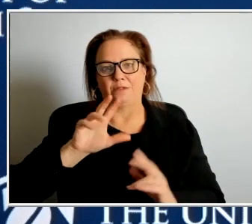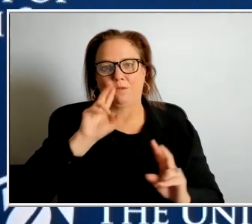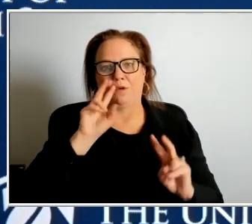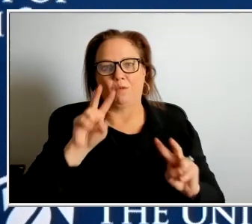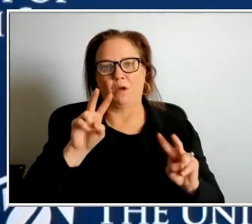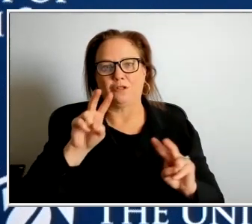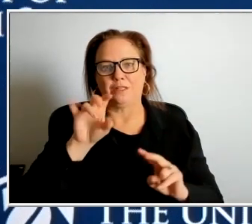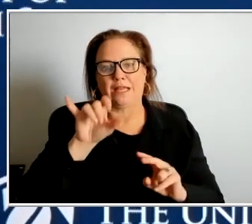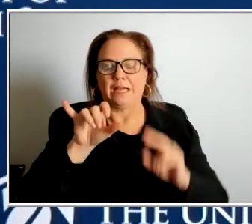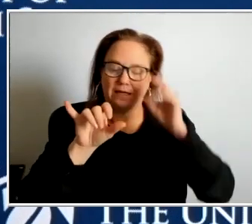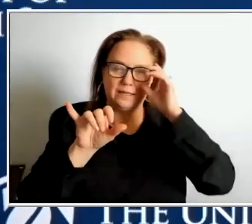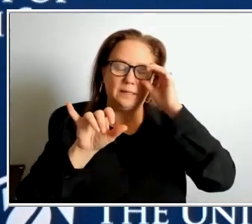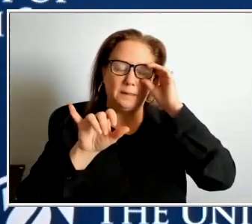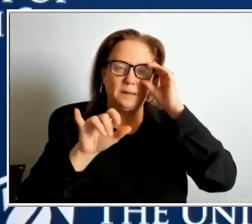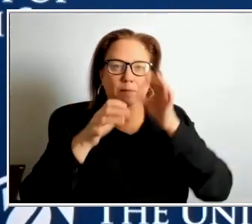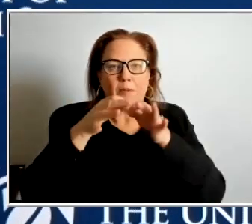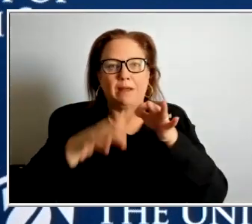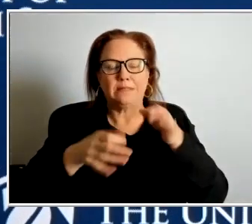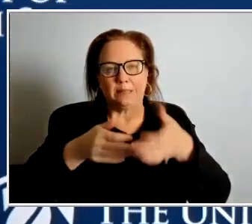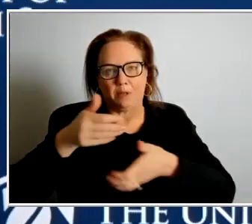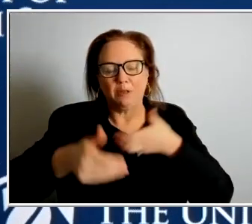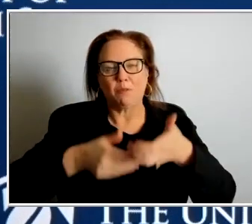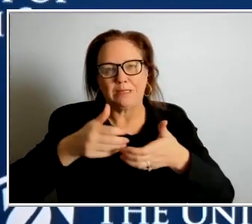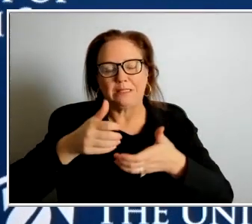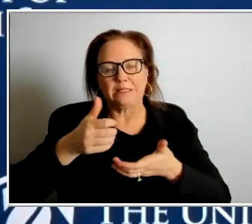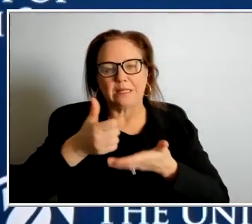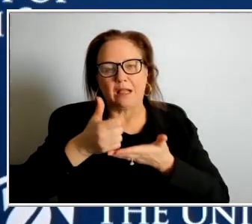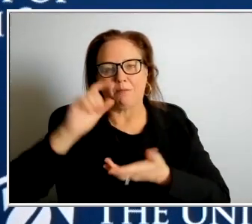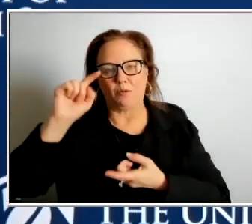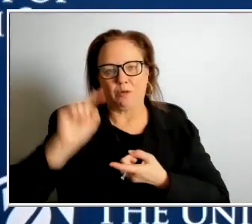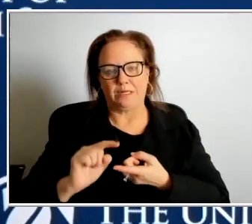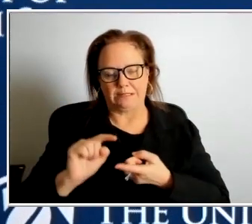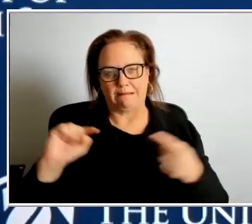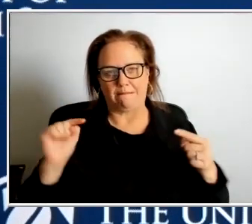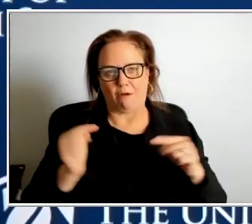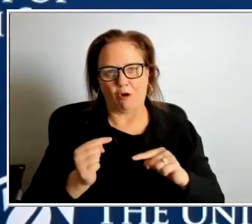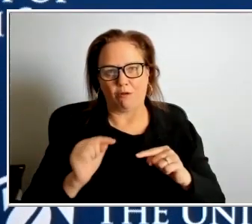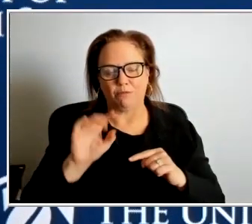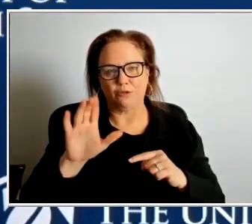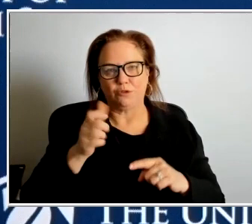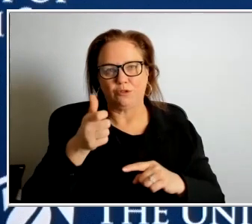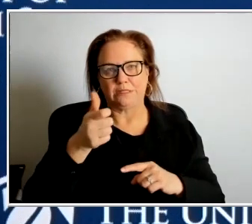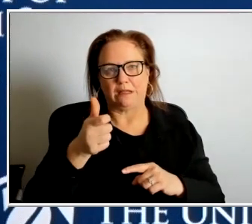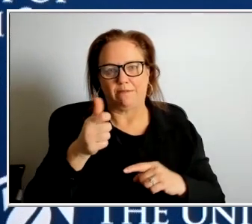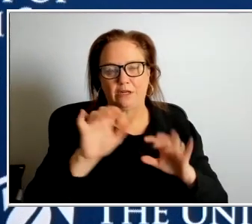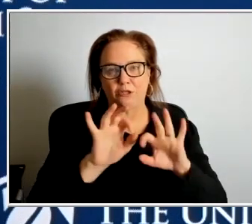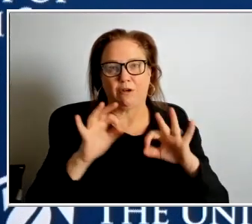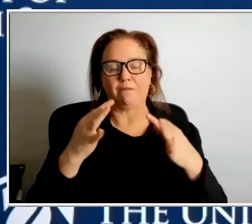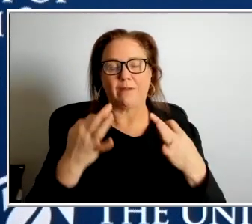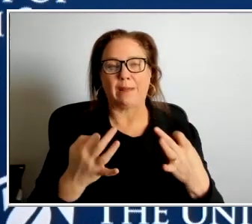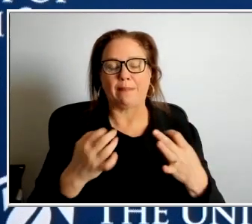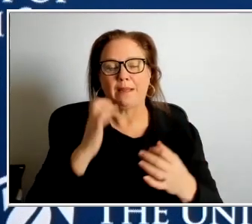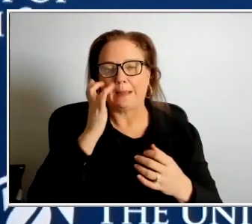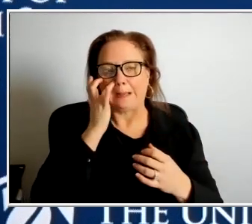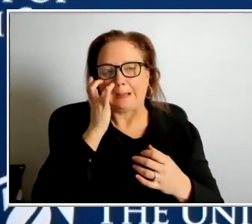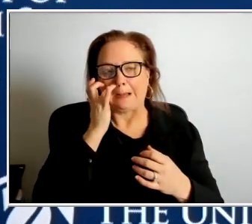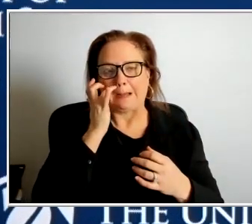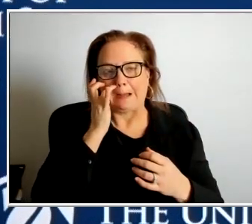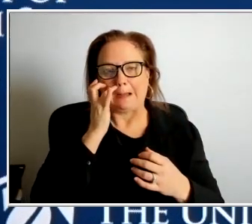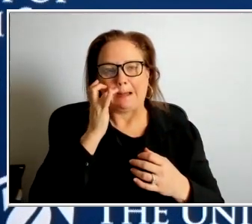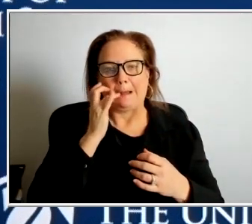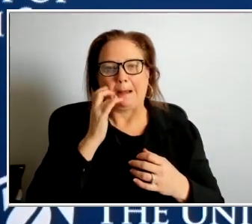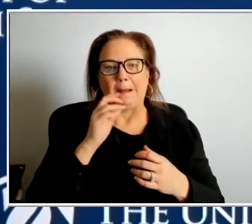that. But we have simple processes to help reduce the risk of harm to yourself and to your family and to your loved ones.